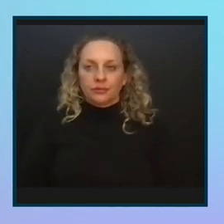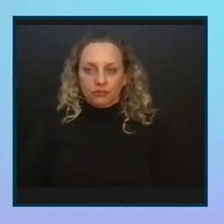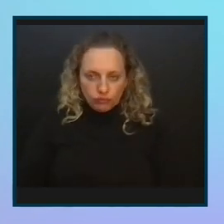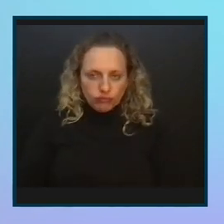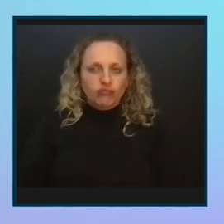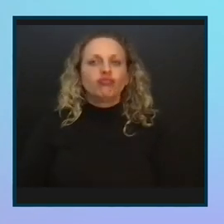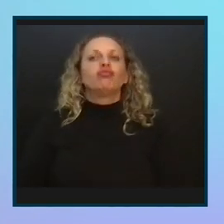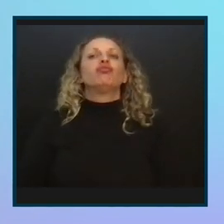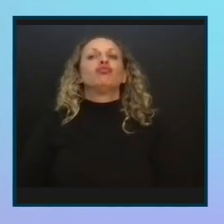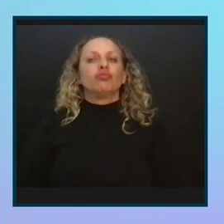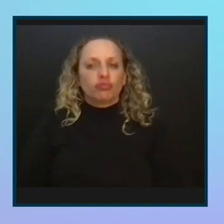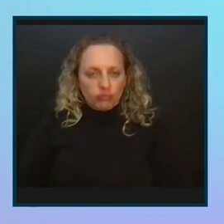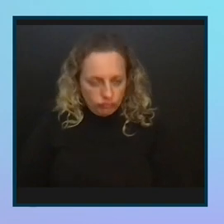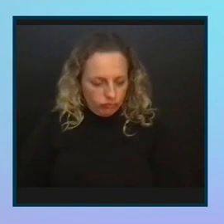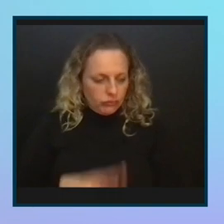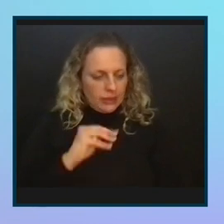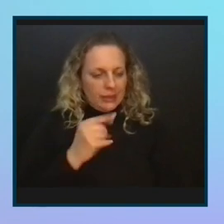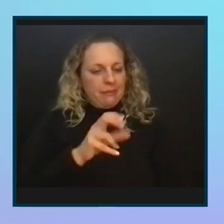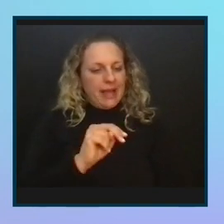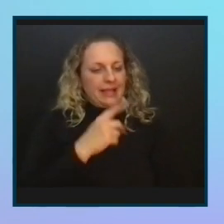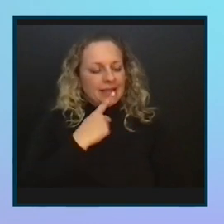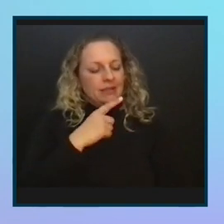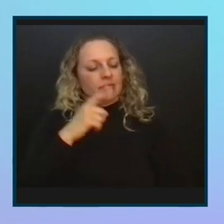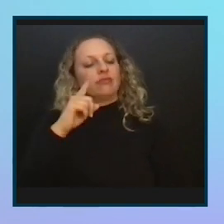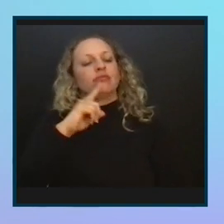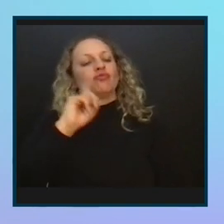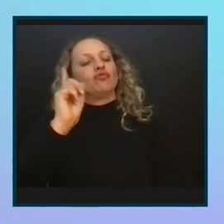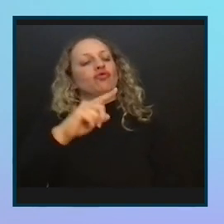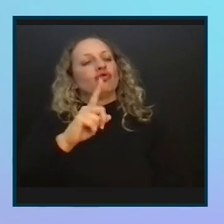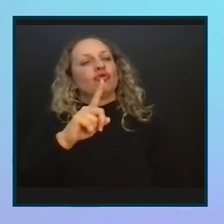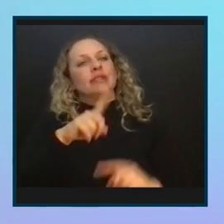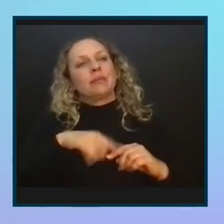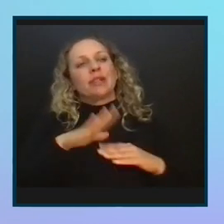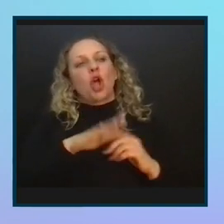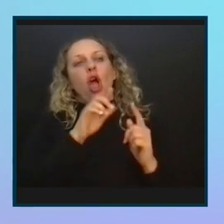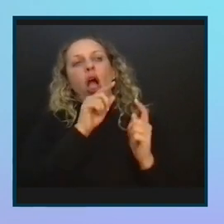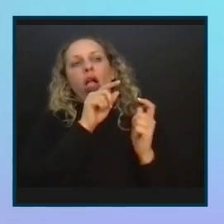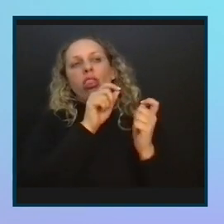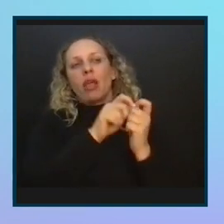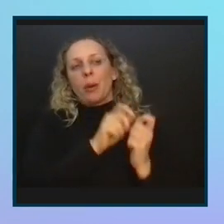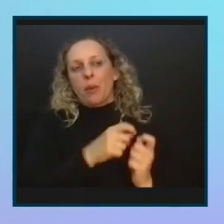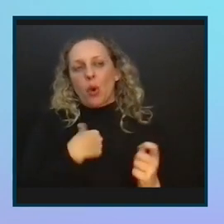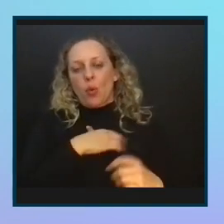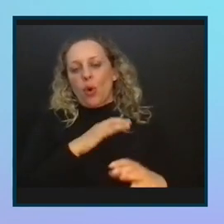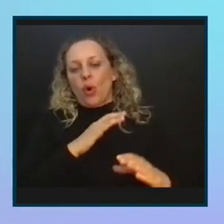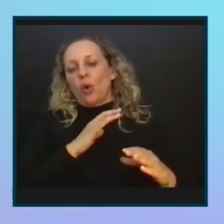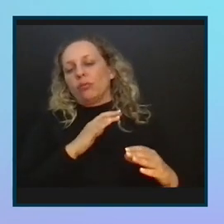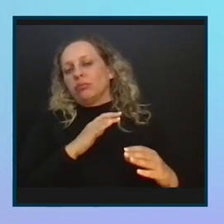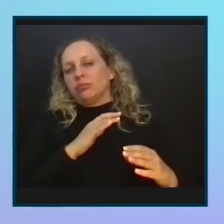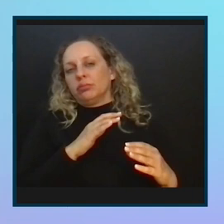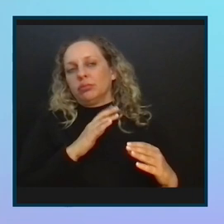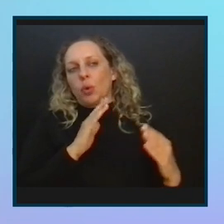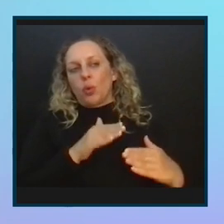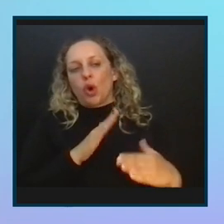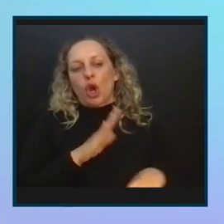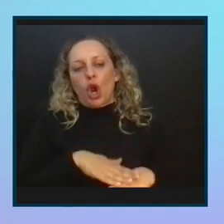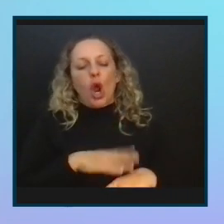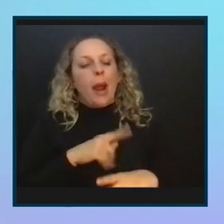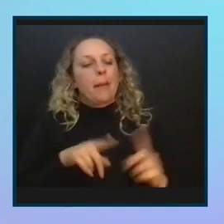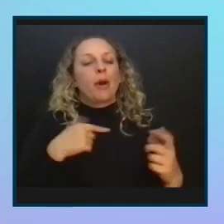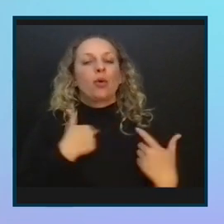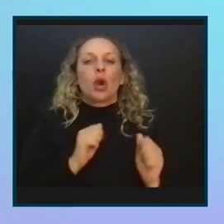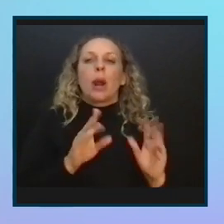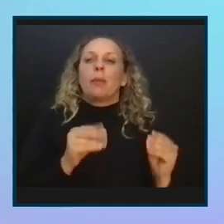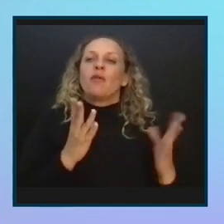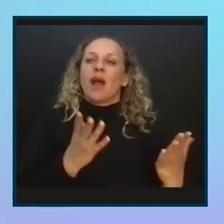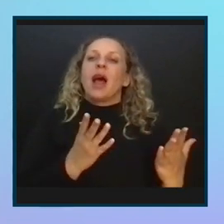Sure. So some of the details depends on the component that we're working on, of course, but we try to